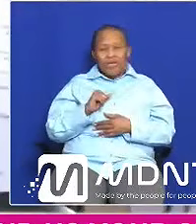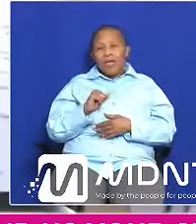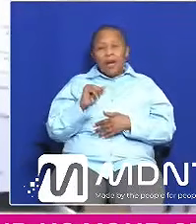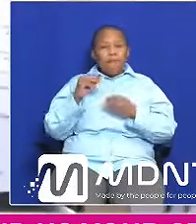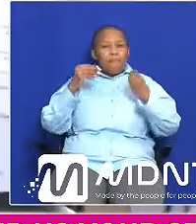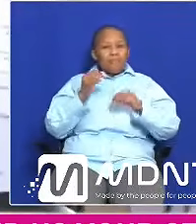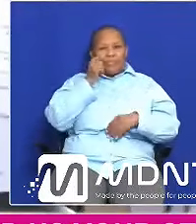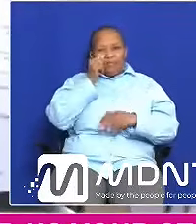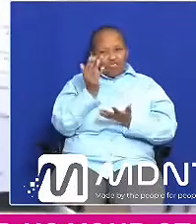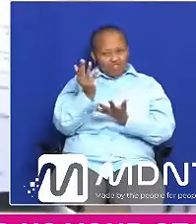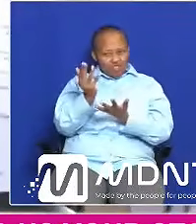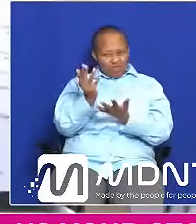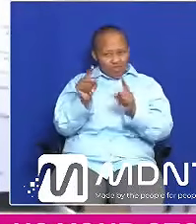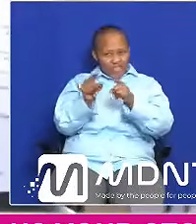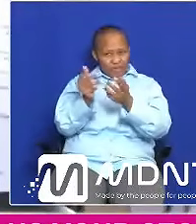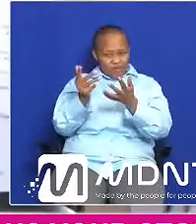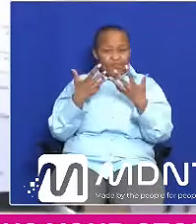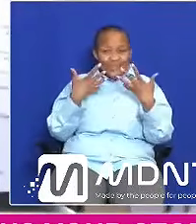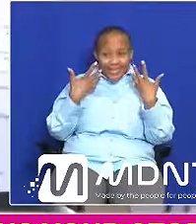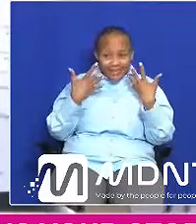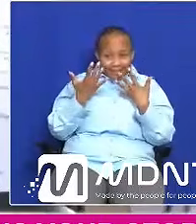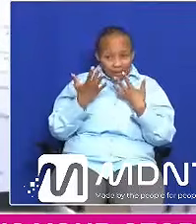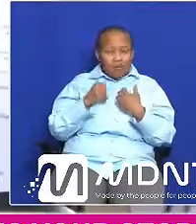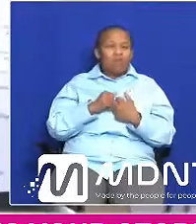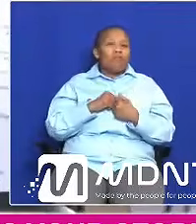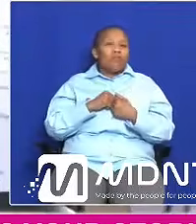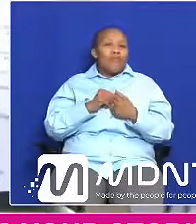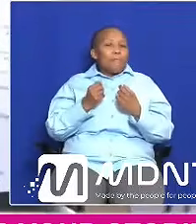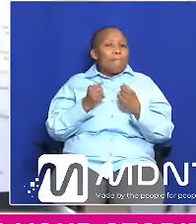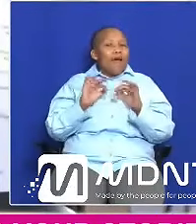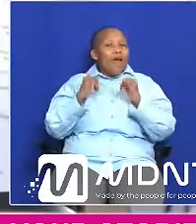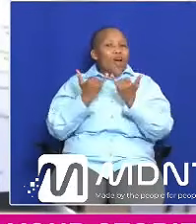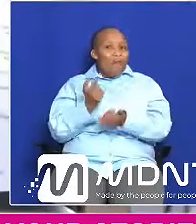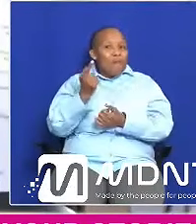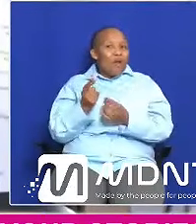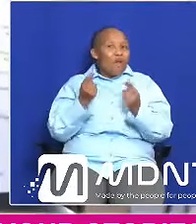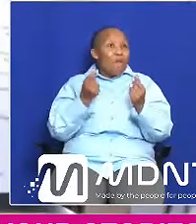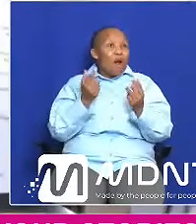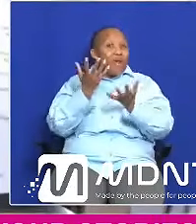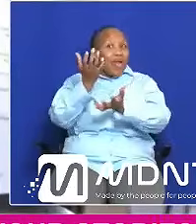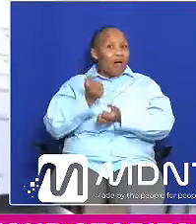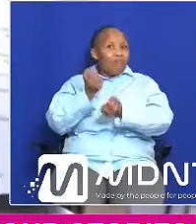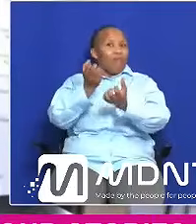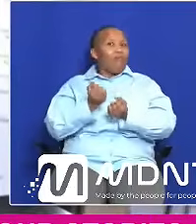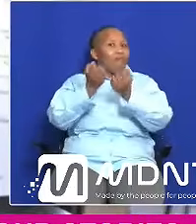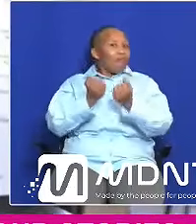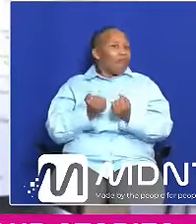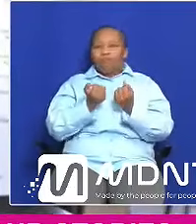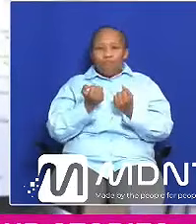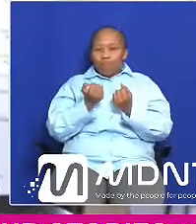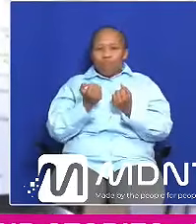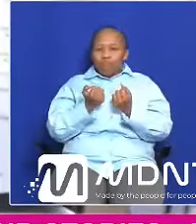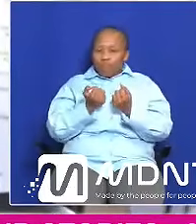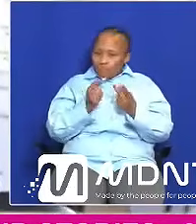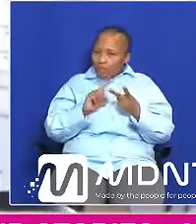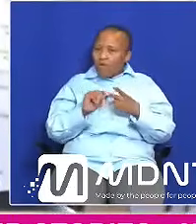precisely who you are dealing with and who your companies receive money from and for what purpose. But I will accept that you